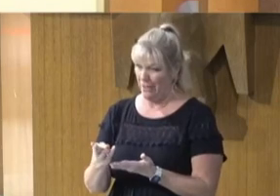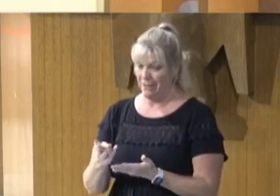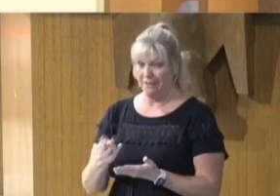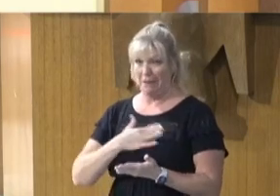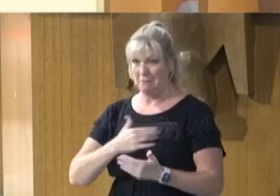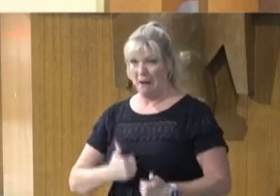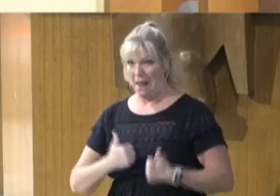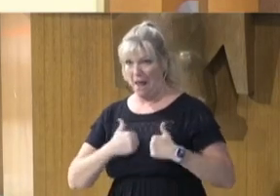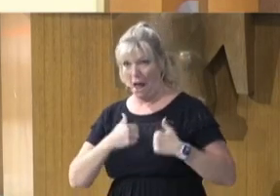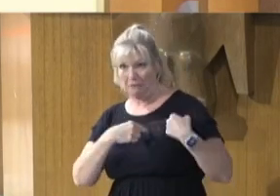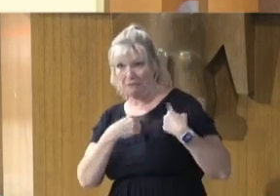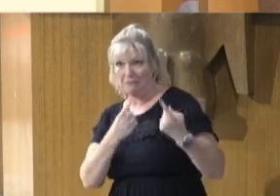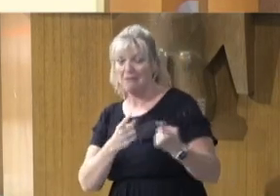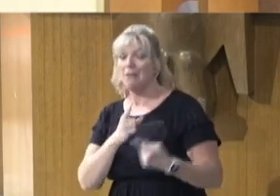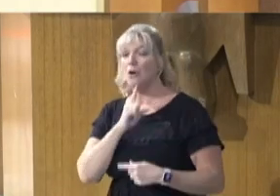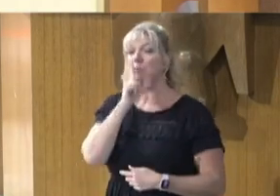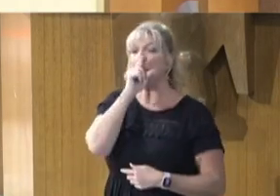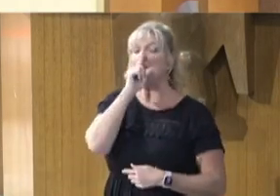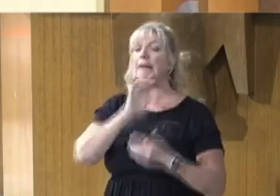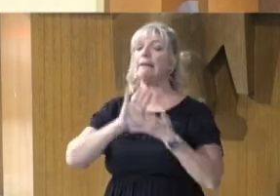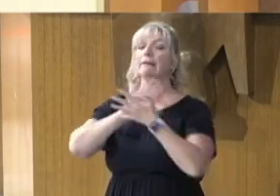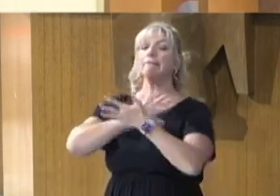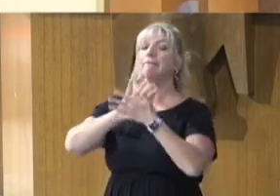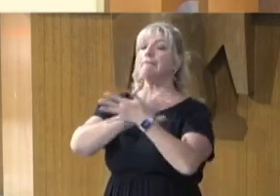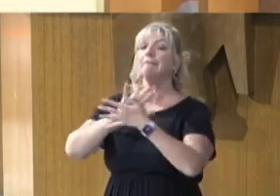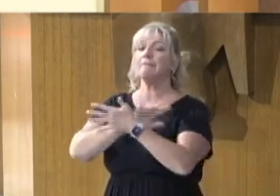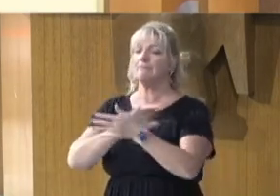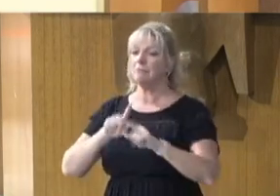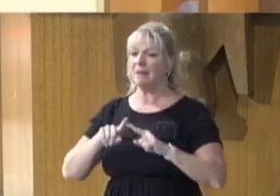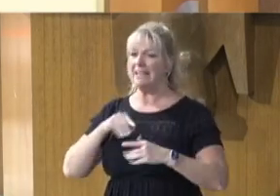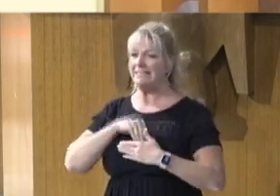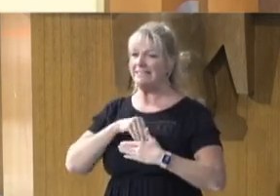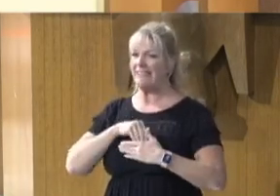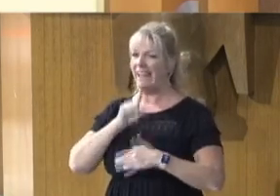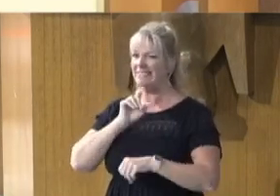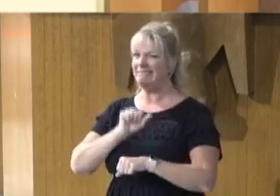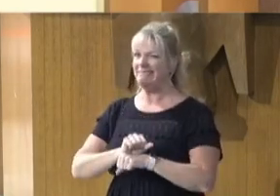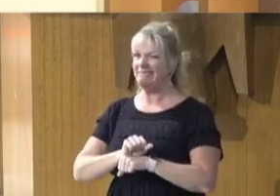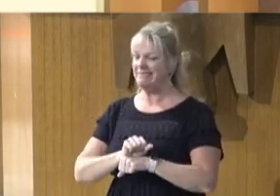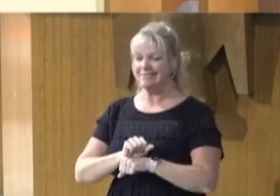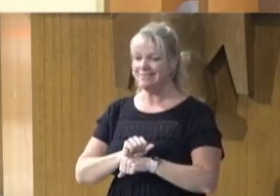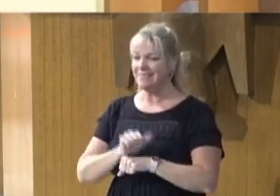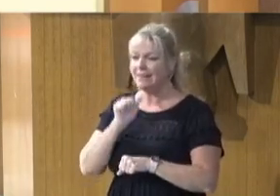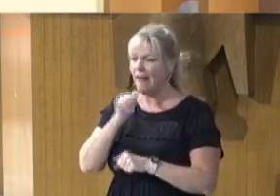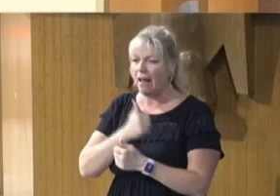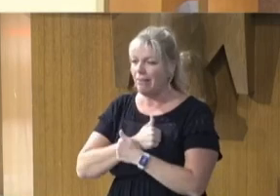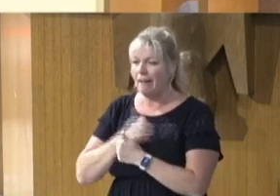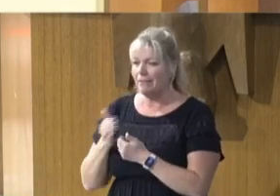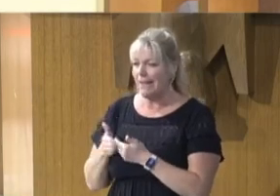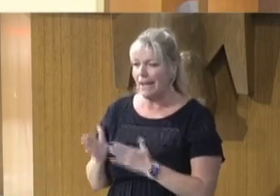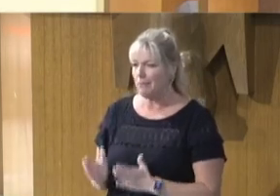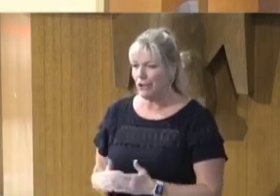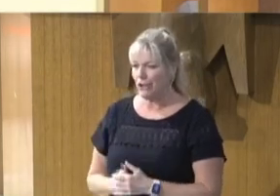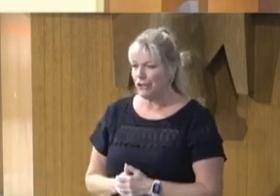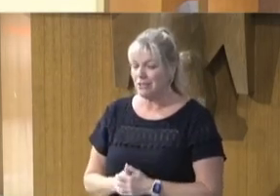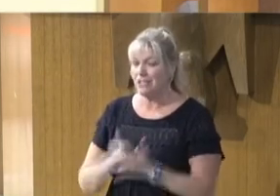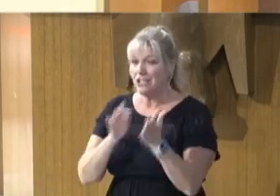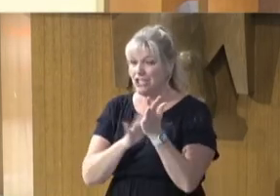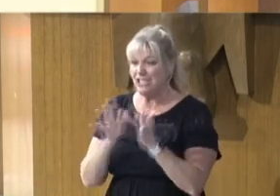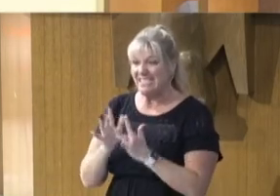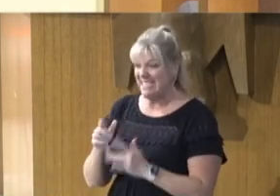hoping, did not exist. If you truly want to love your neighbor as yourself, says Jesus,